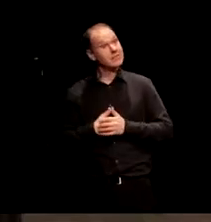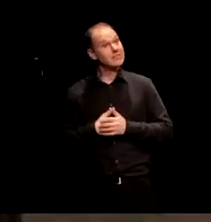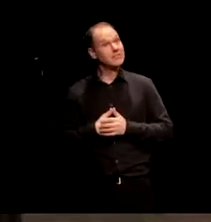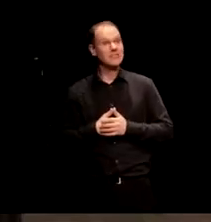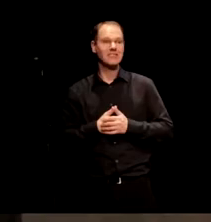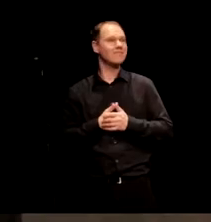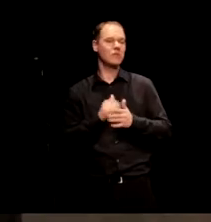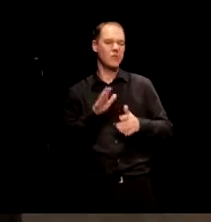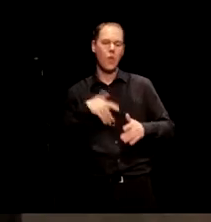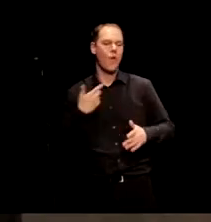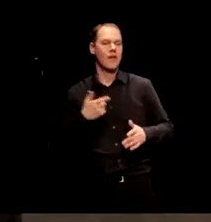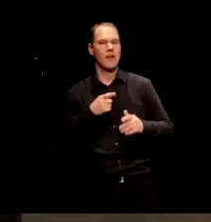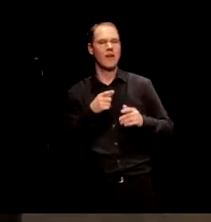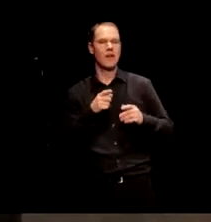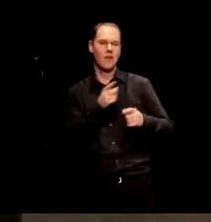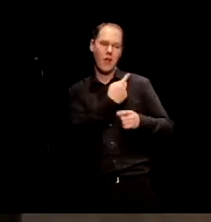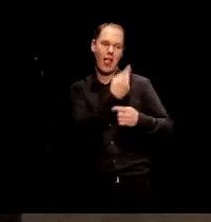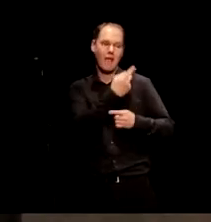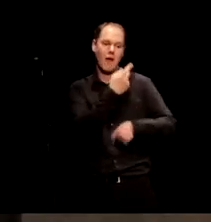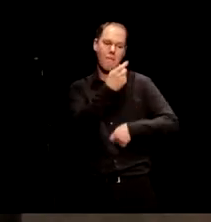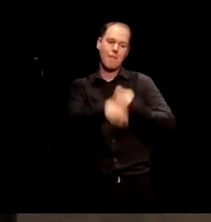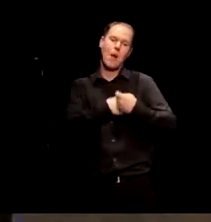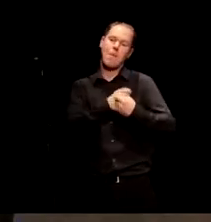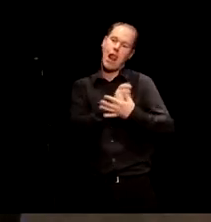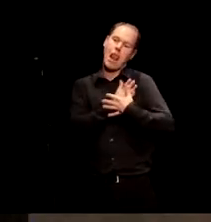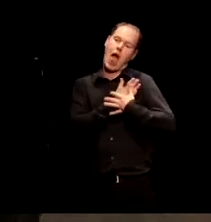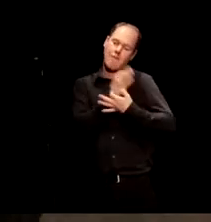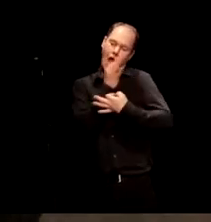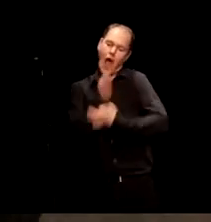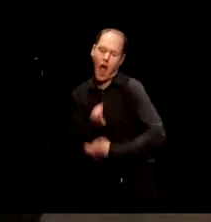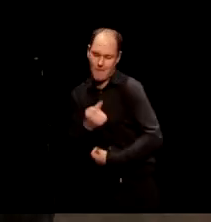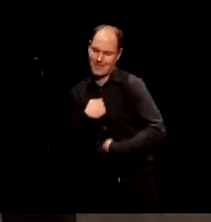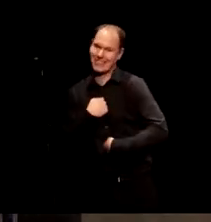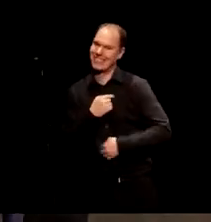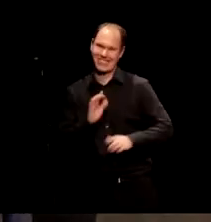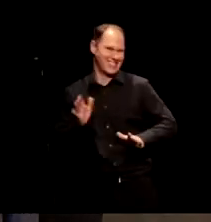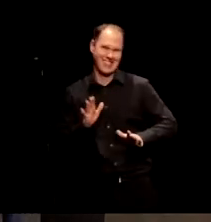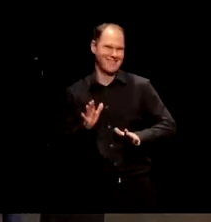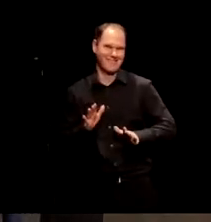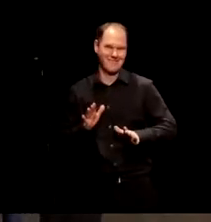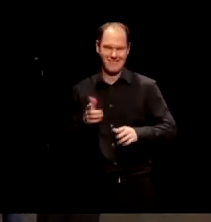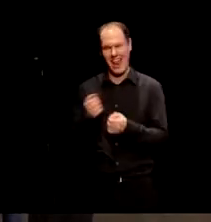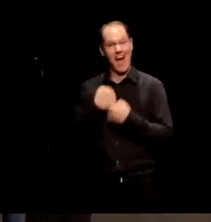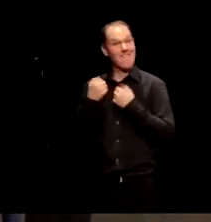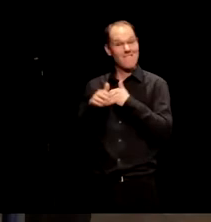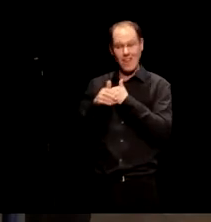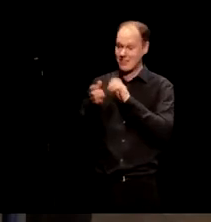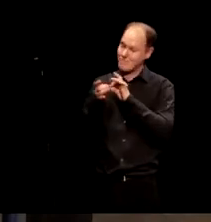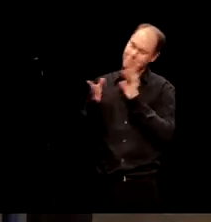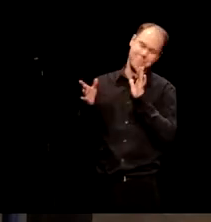Don't let us spoil it by your falling in love with me. It won't spoil our friendship.